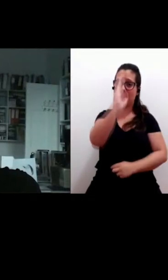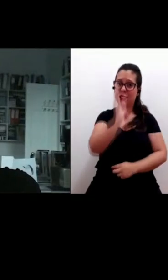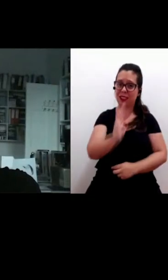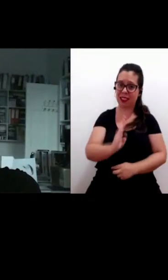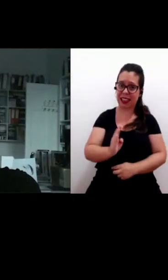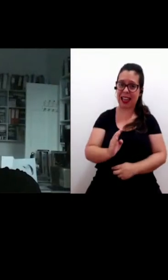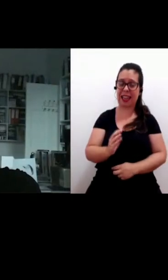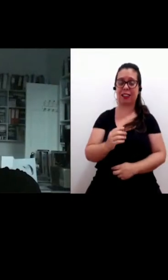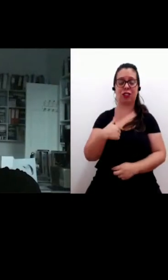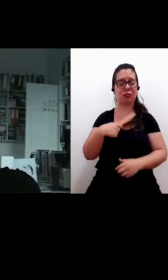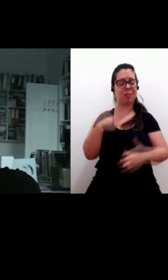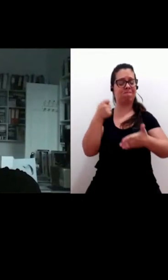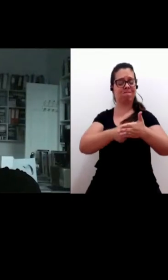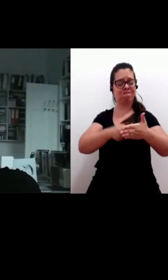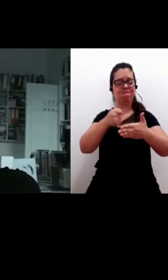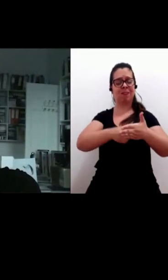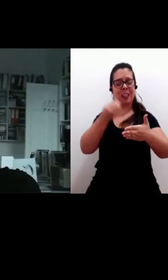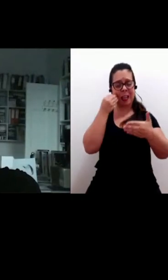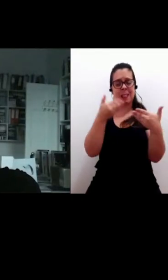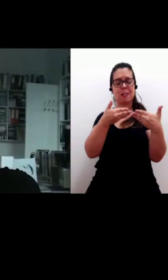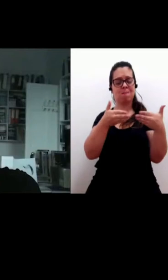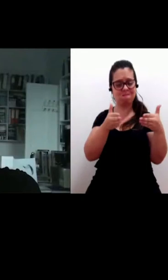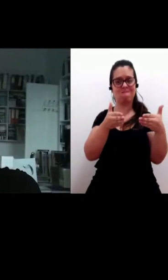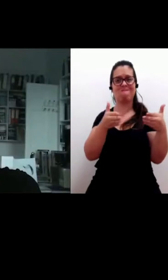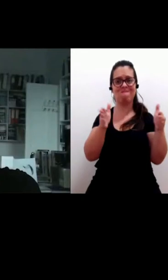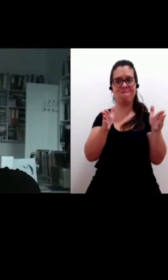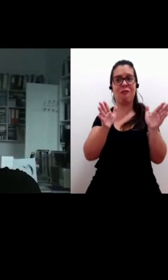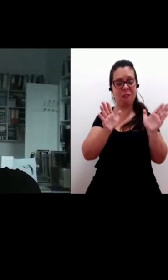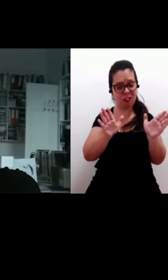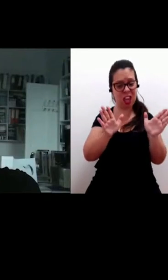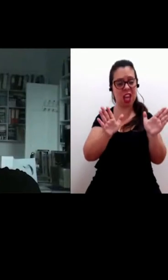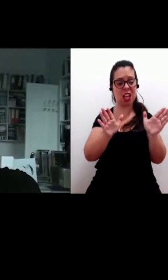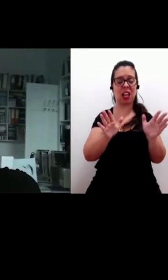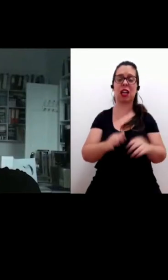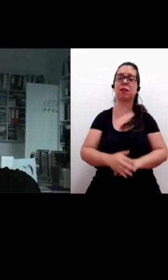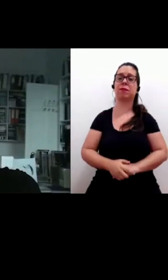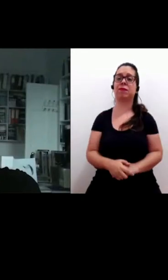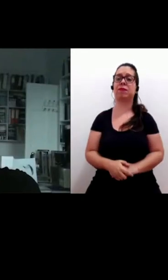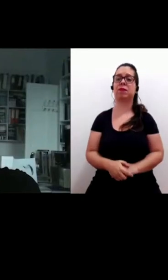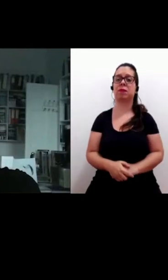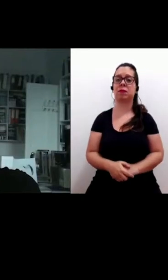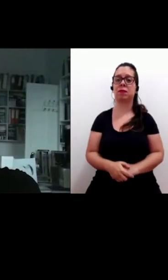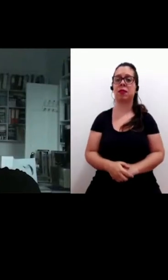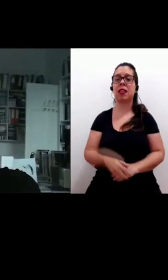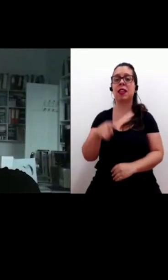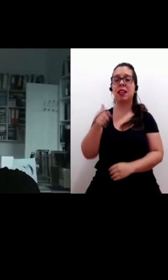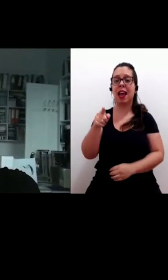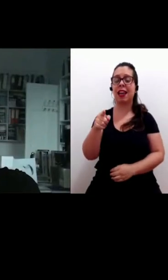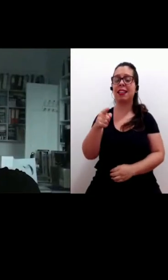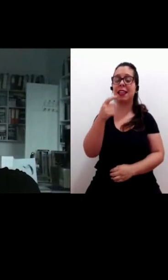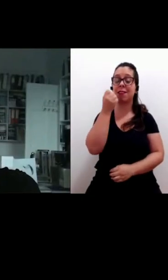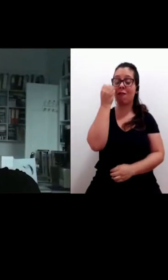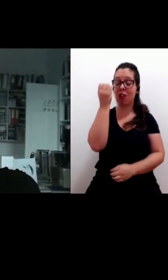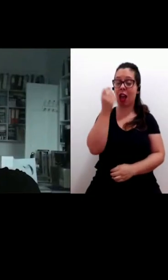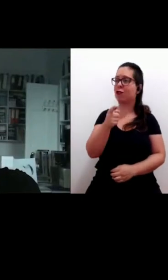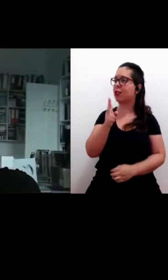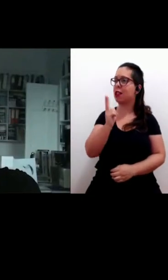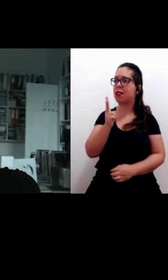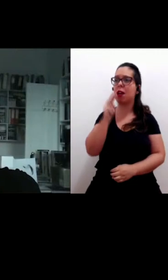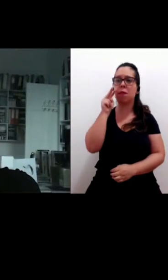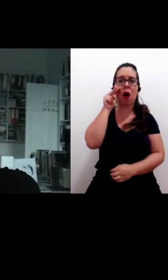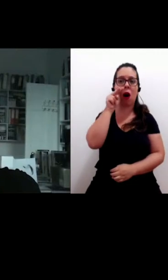Yeah. And in this trip, as I told you, you are always looking. Then it's amazing that one of the things